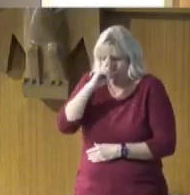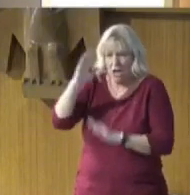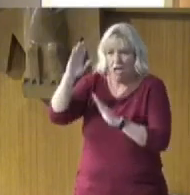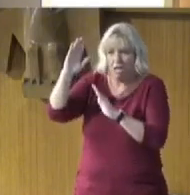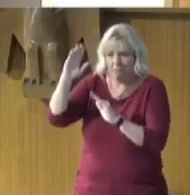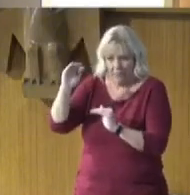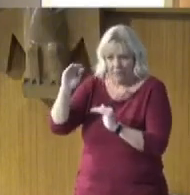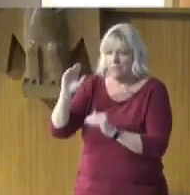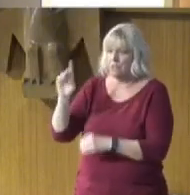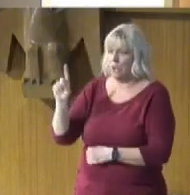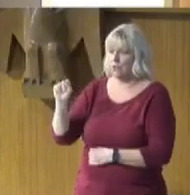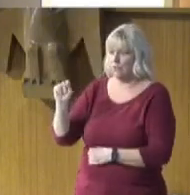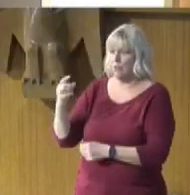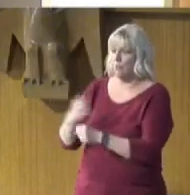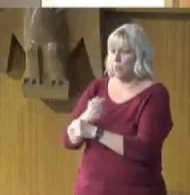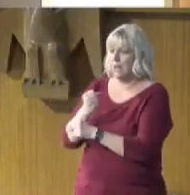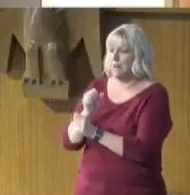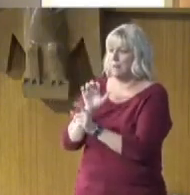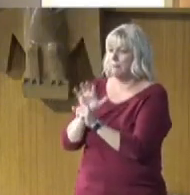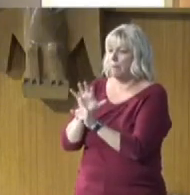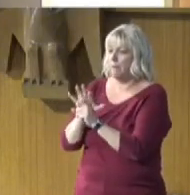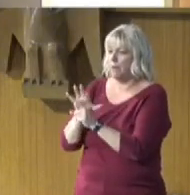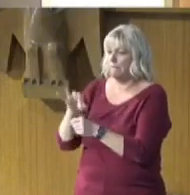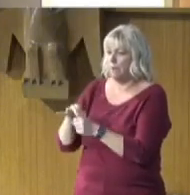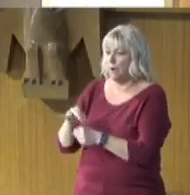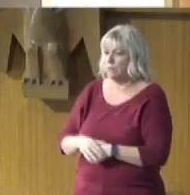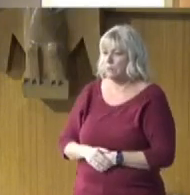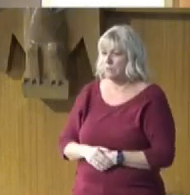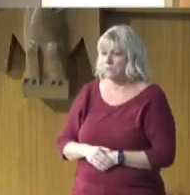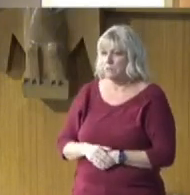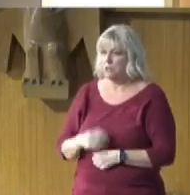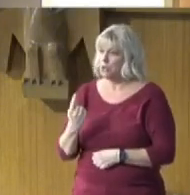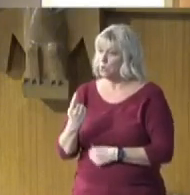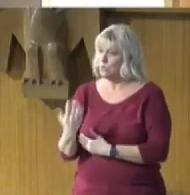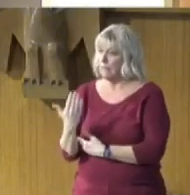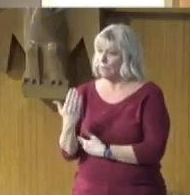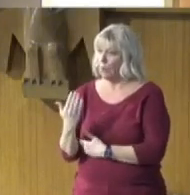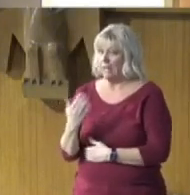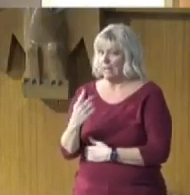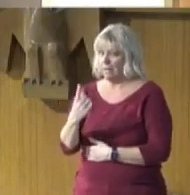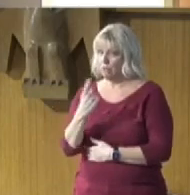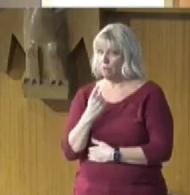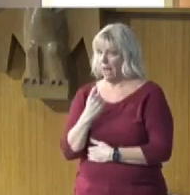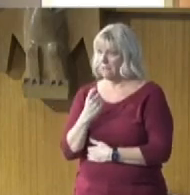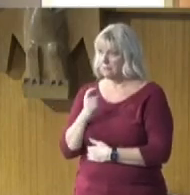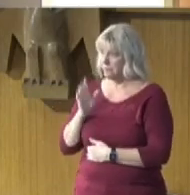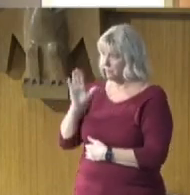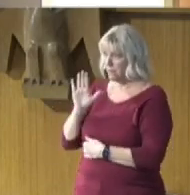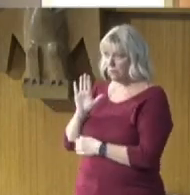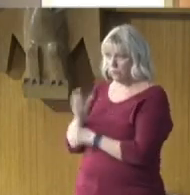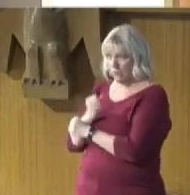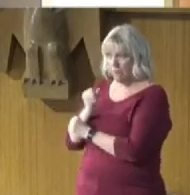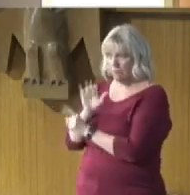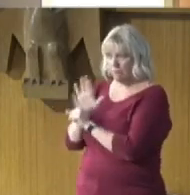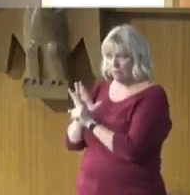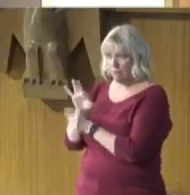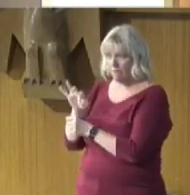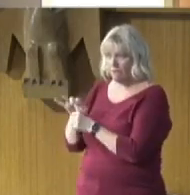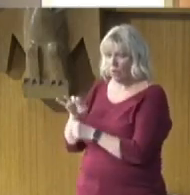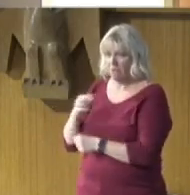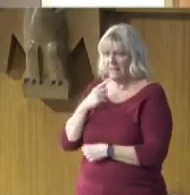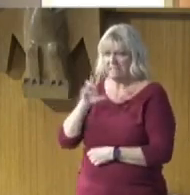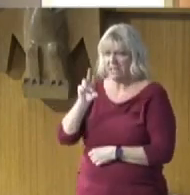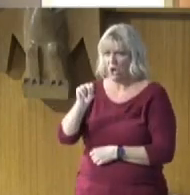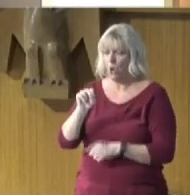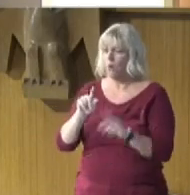vote. On Tuesday morning, if you would have asked me, can he win the popular vote, I would have said no. Absolutely not. I stand before you